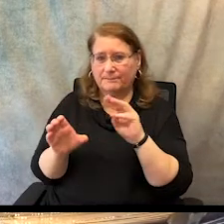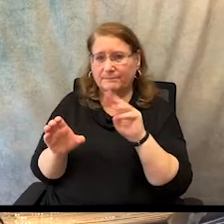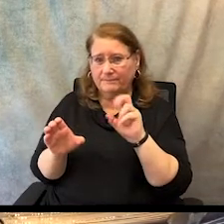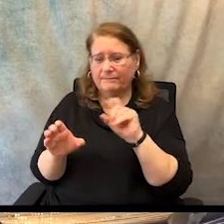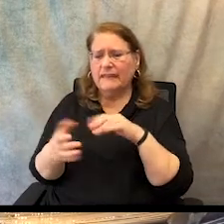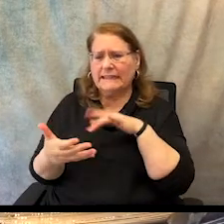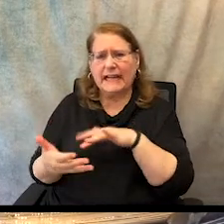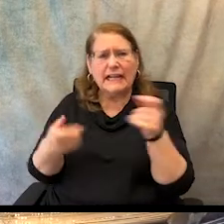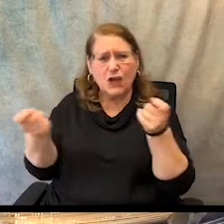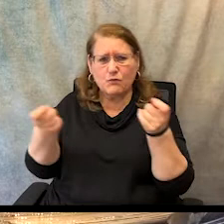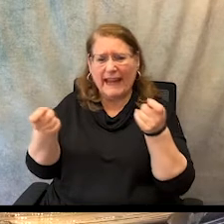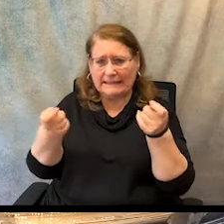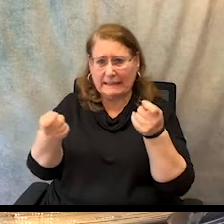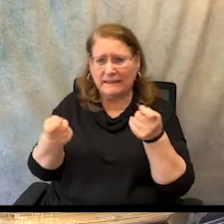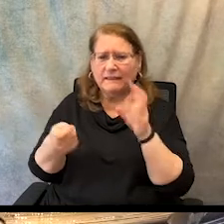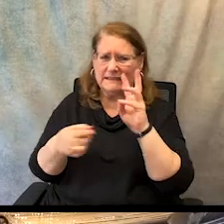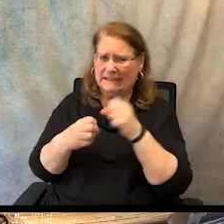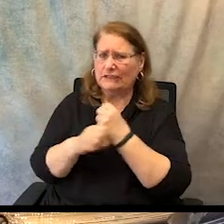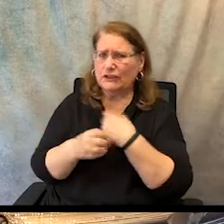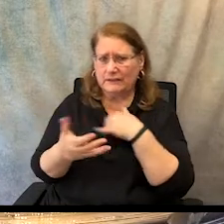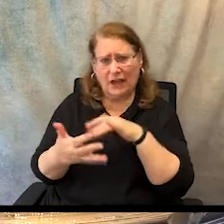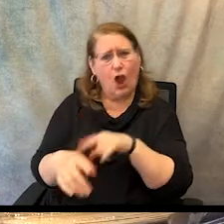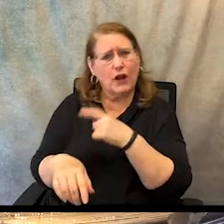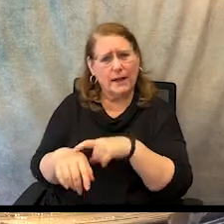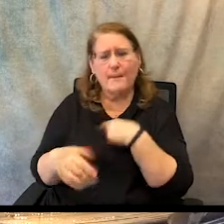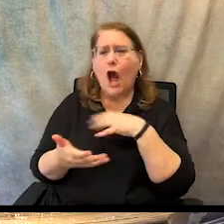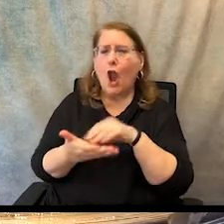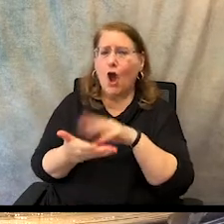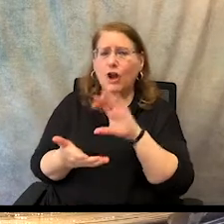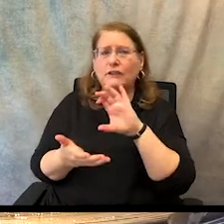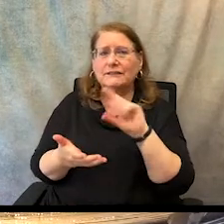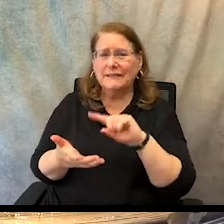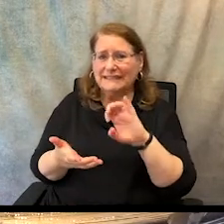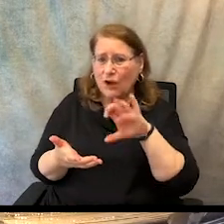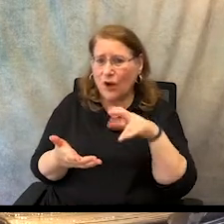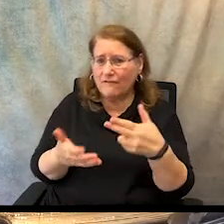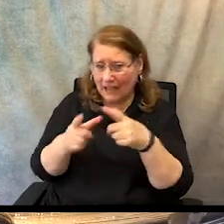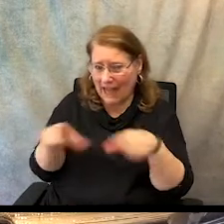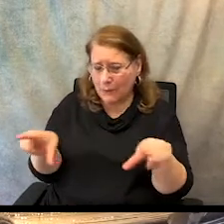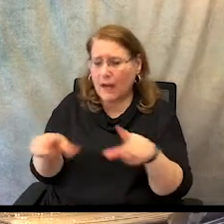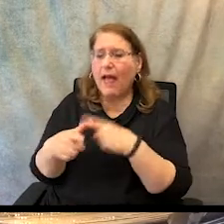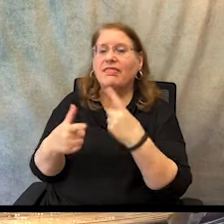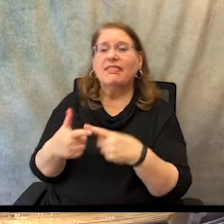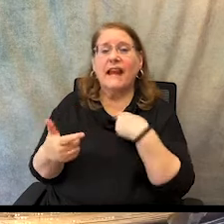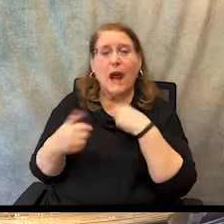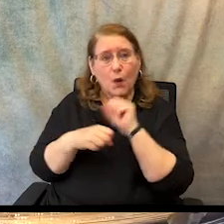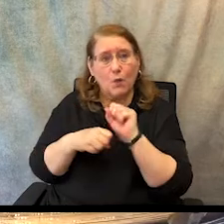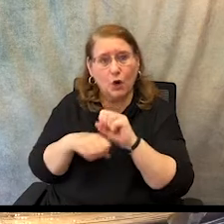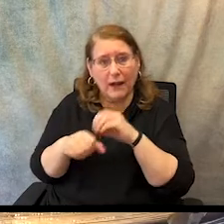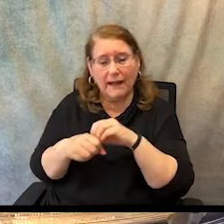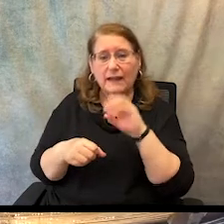direction. I studied there, really, it was a long time, 6 years I studied. I learned Czechoslovakian language. Then I was working in